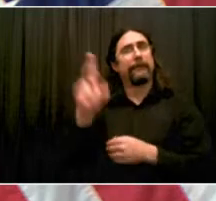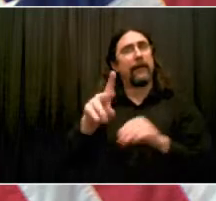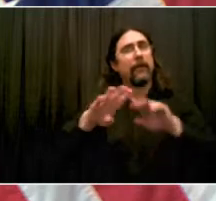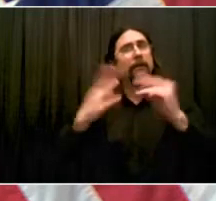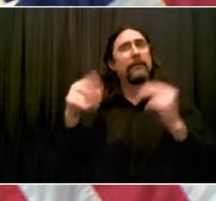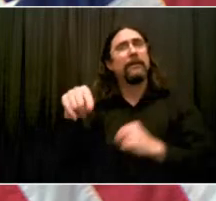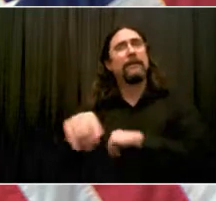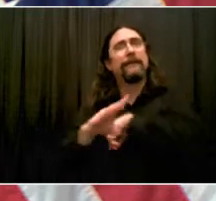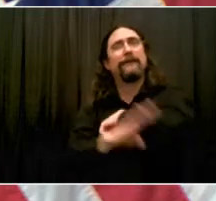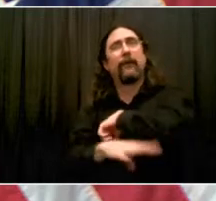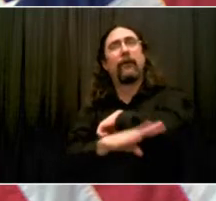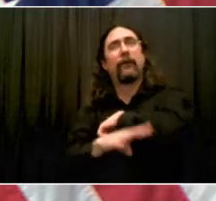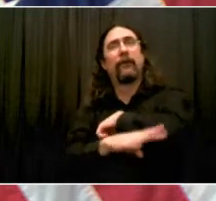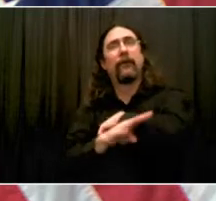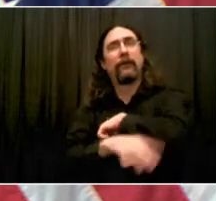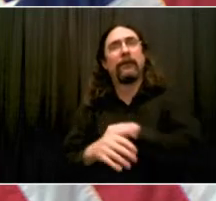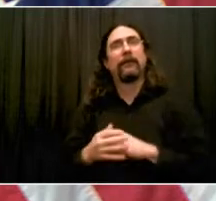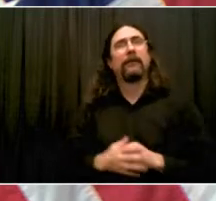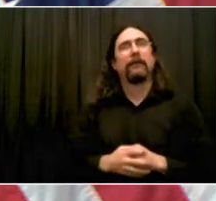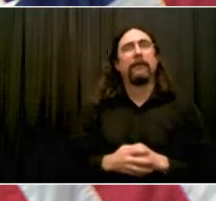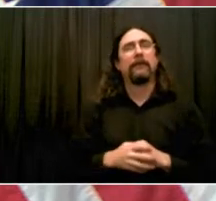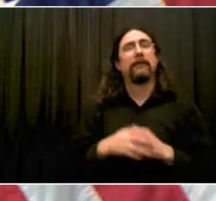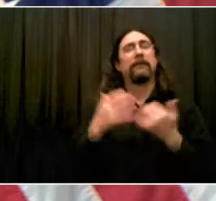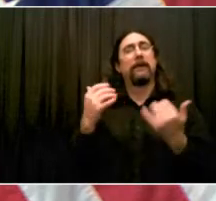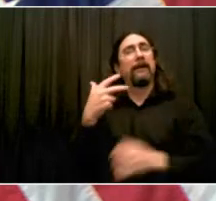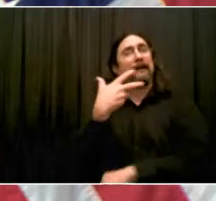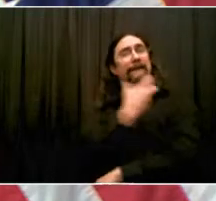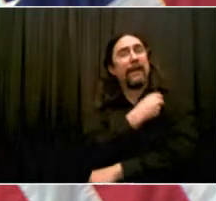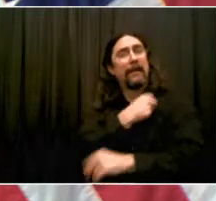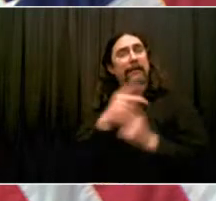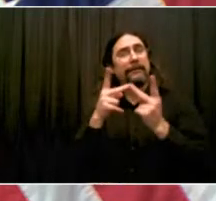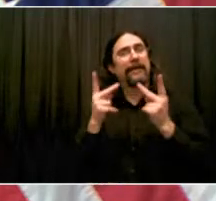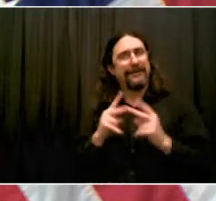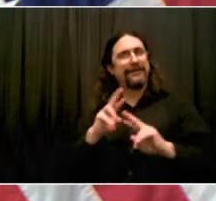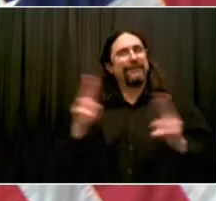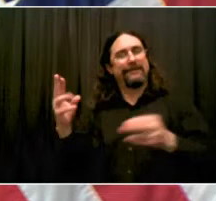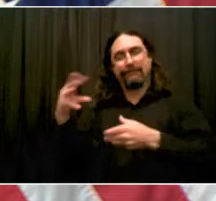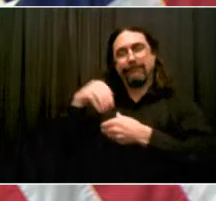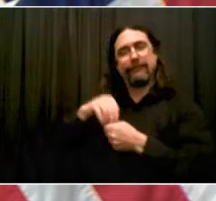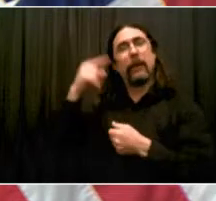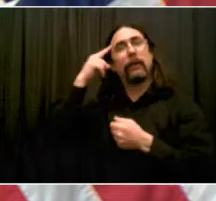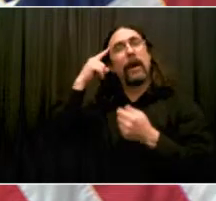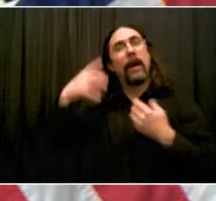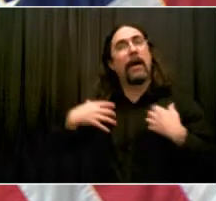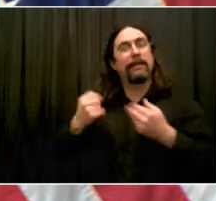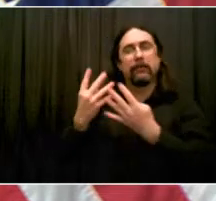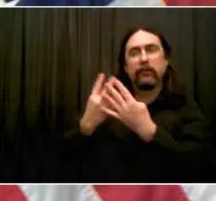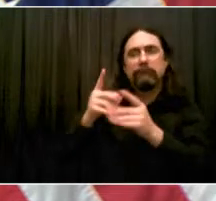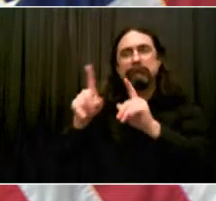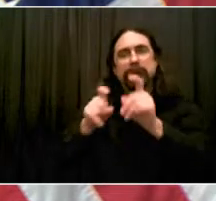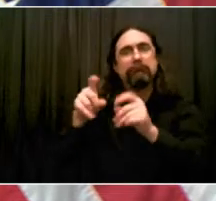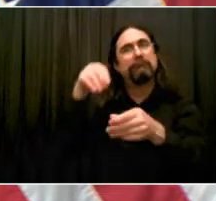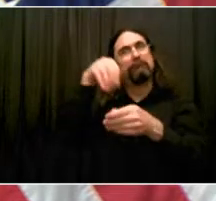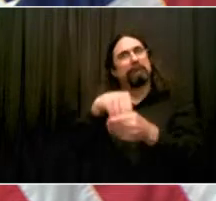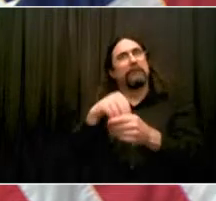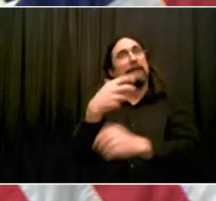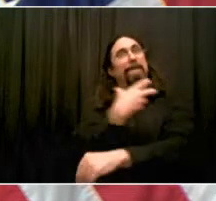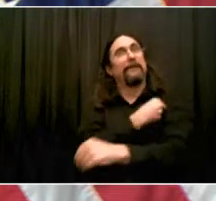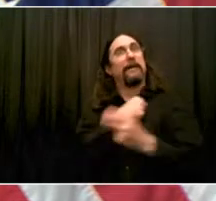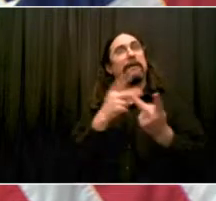than 200,000 virtual mental health resources, mental health sessions this